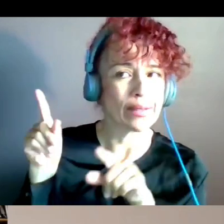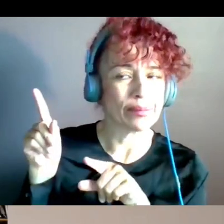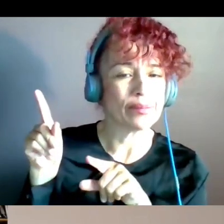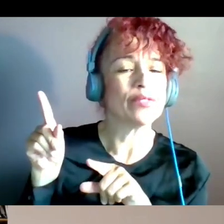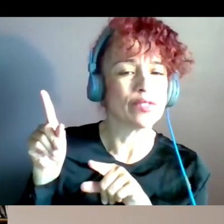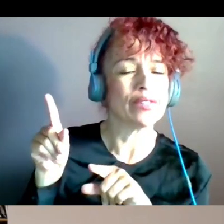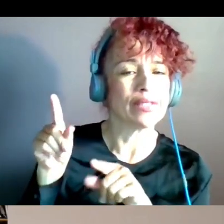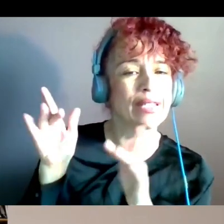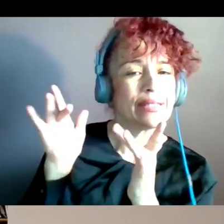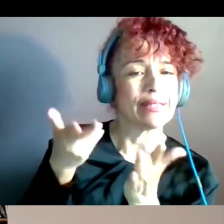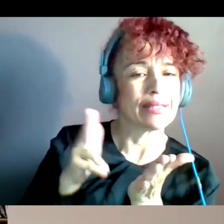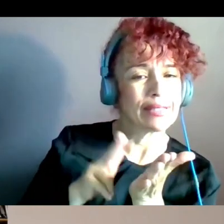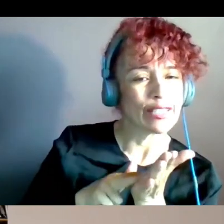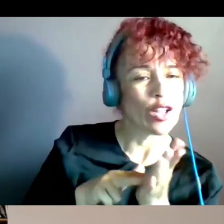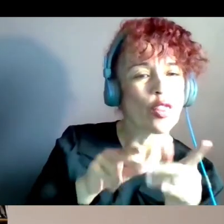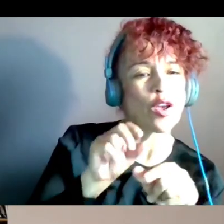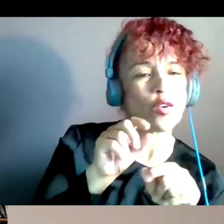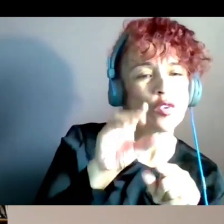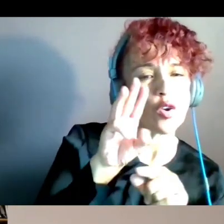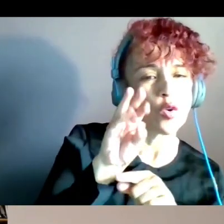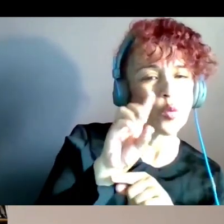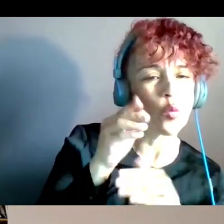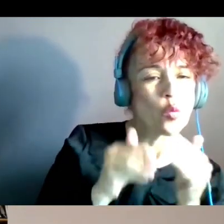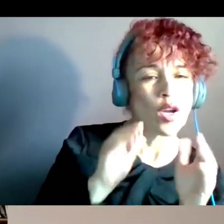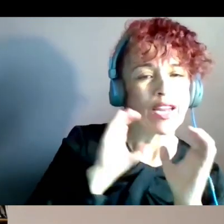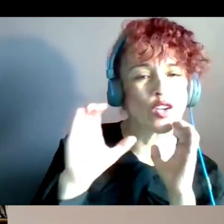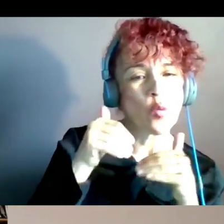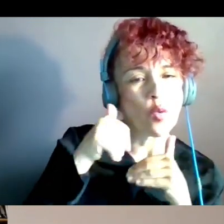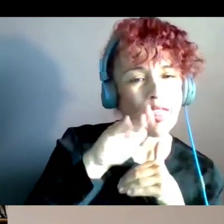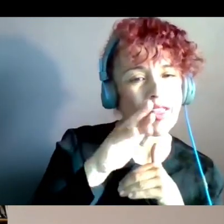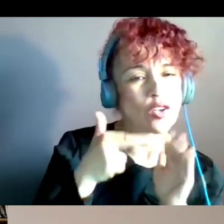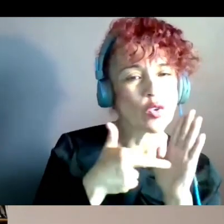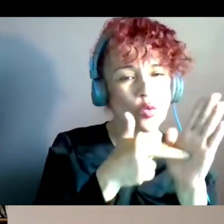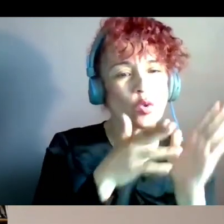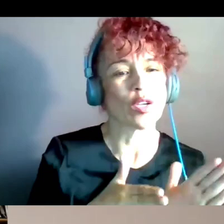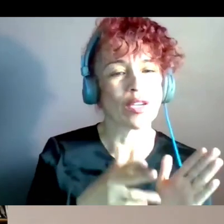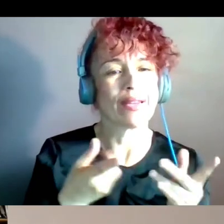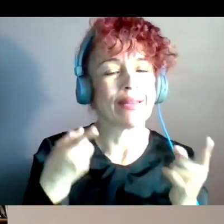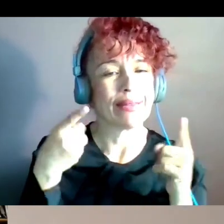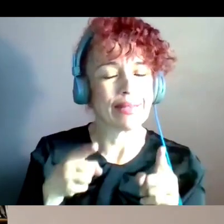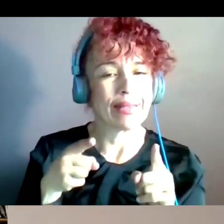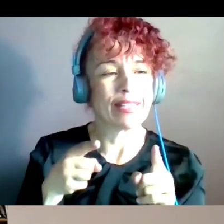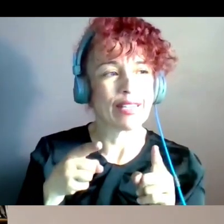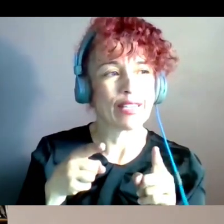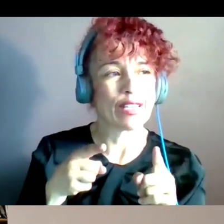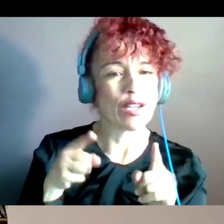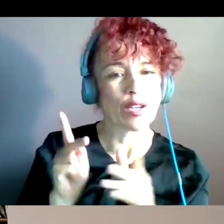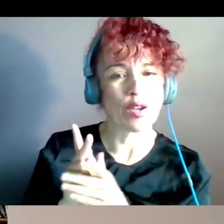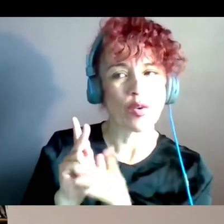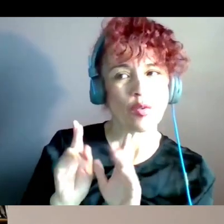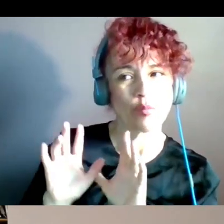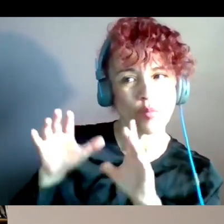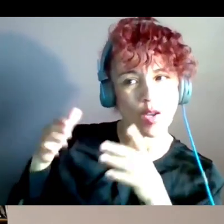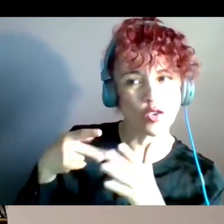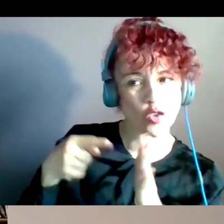they had contacted New England woodcarvers, and we did conversations. So they sent a representative, literally halfway around the planet, to show us the